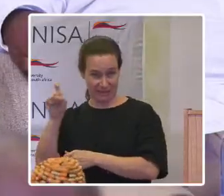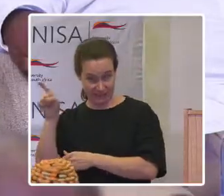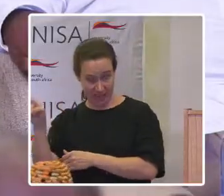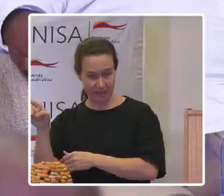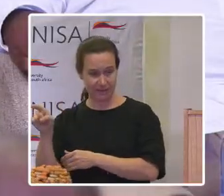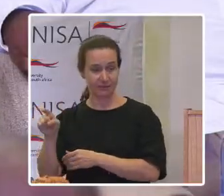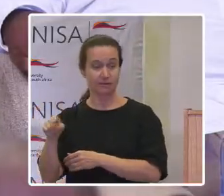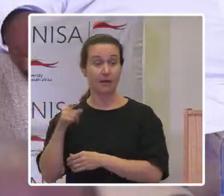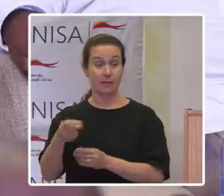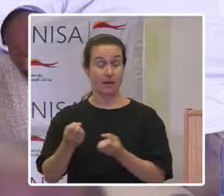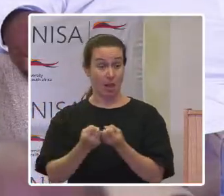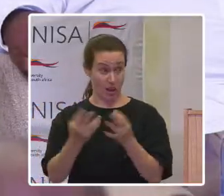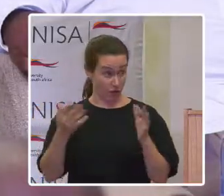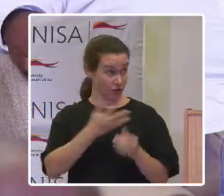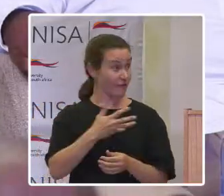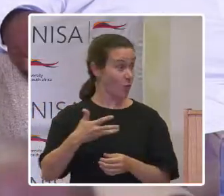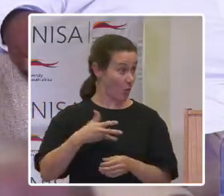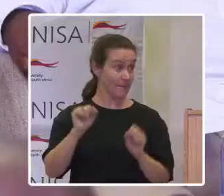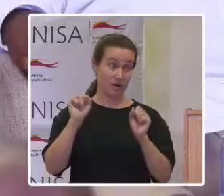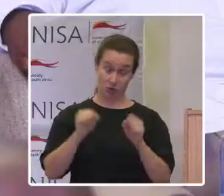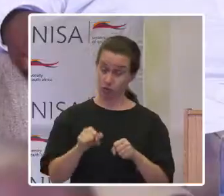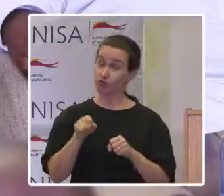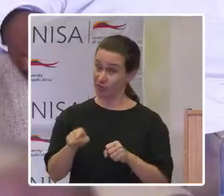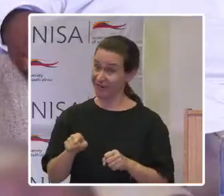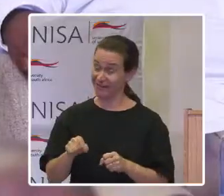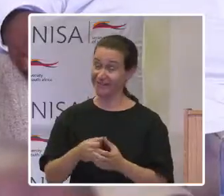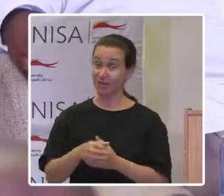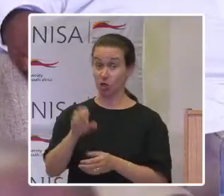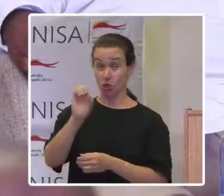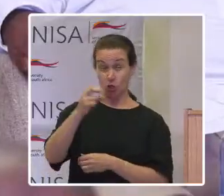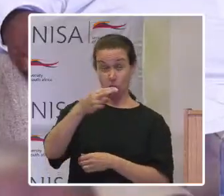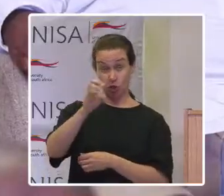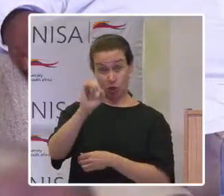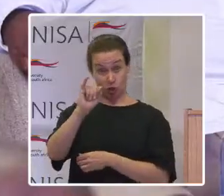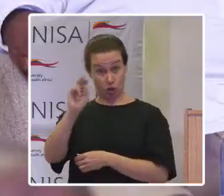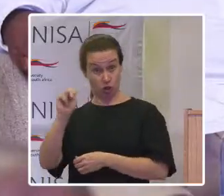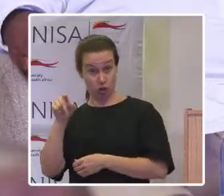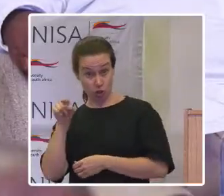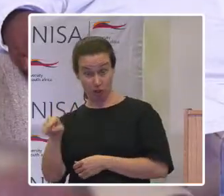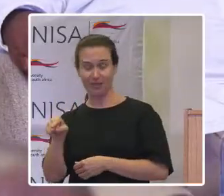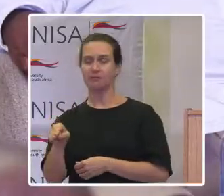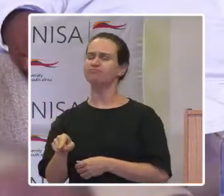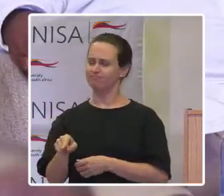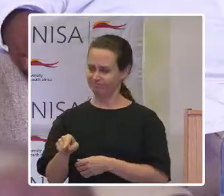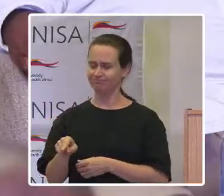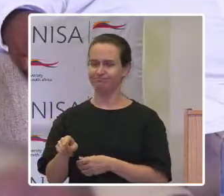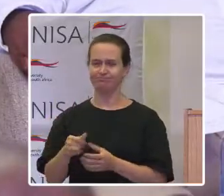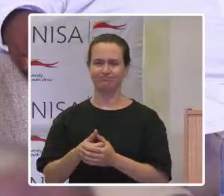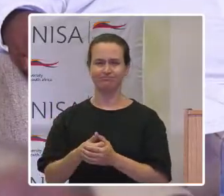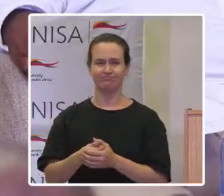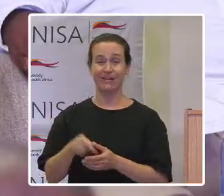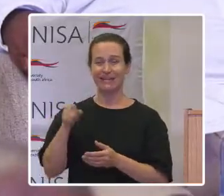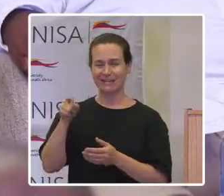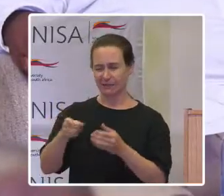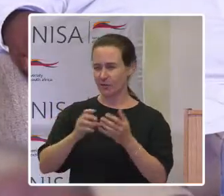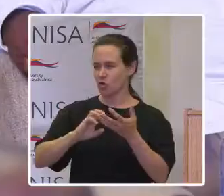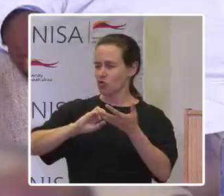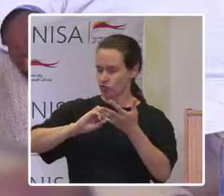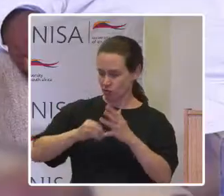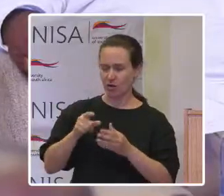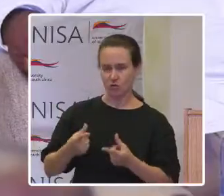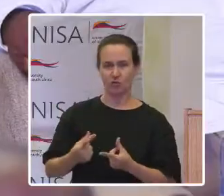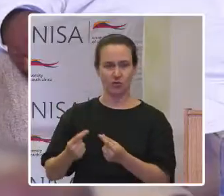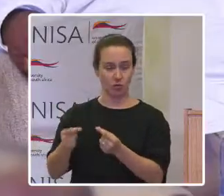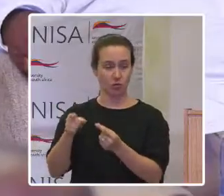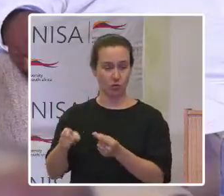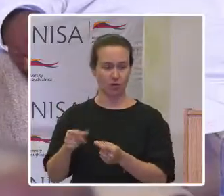think a lot of women will agree with me here to say that Shein has already tried to do that.